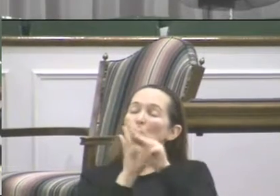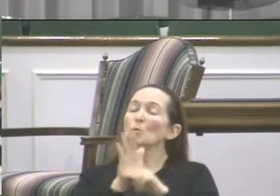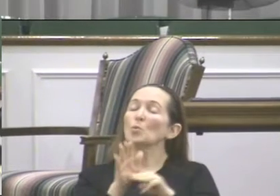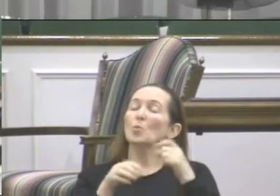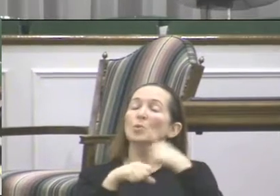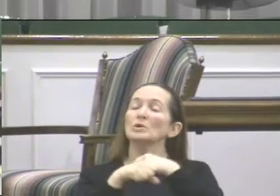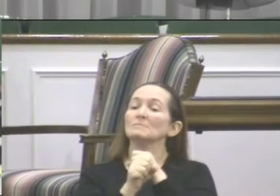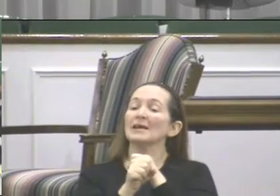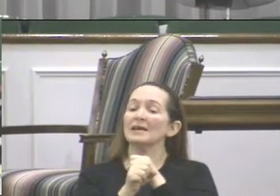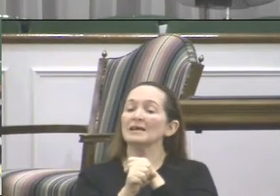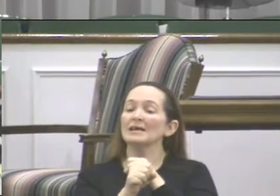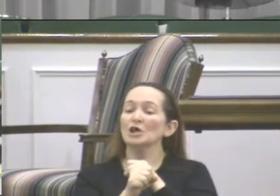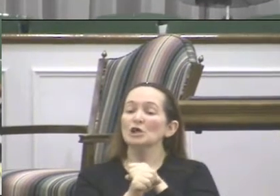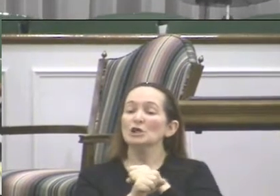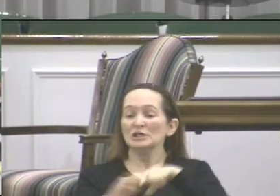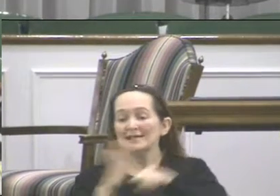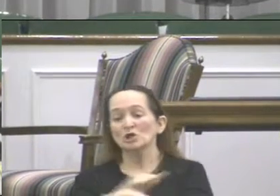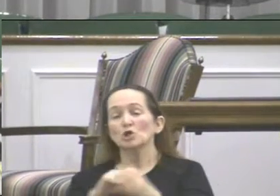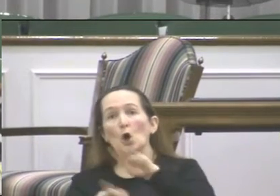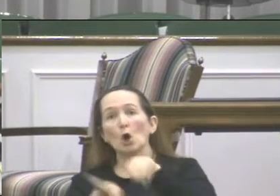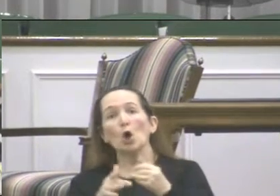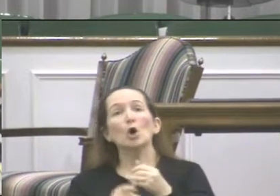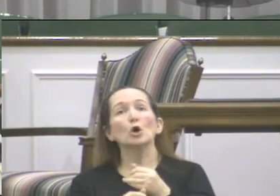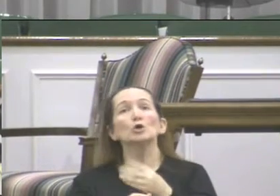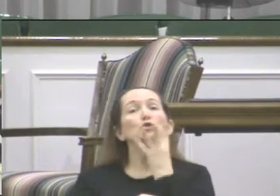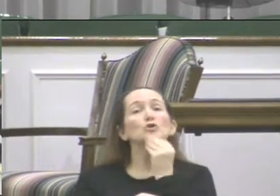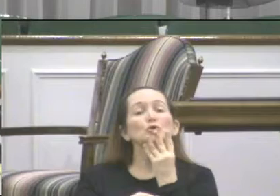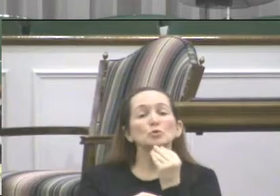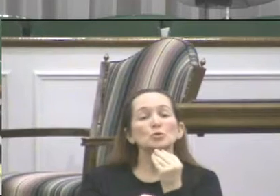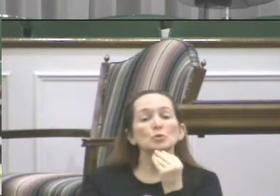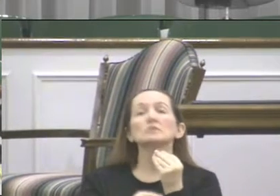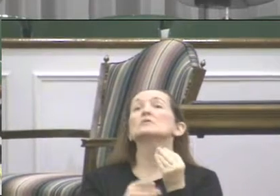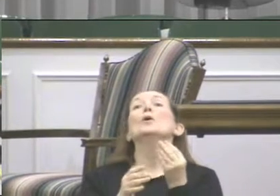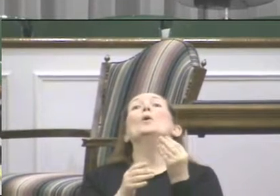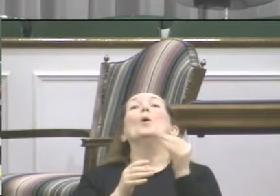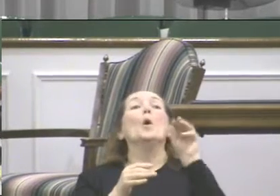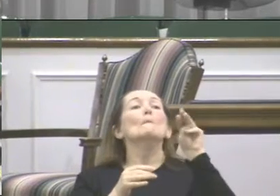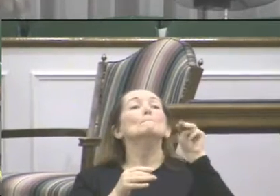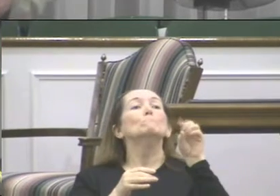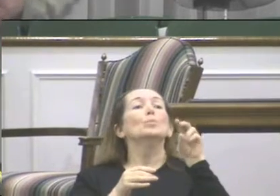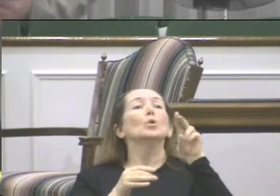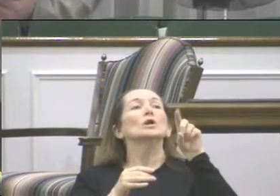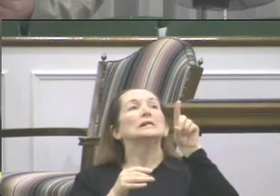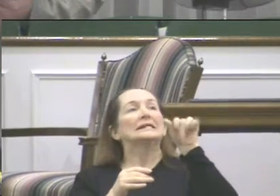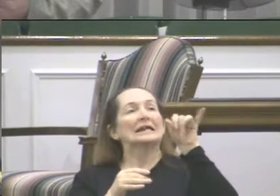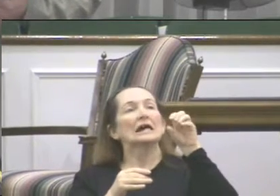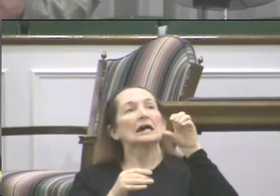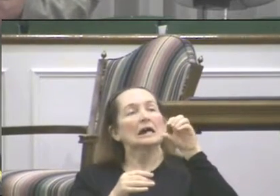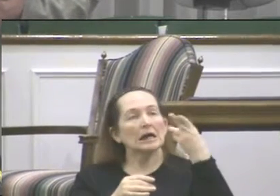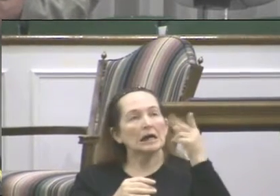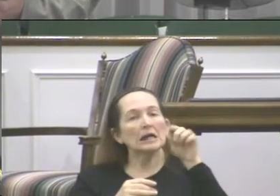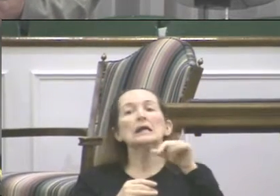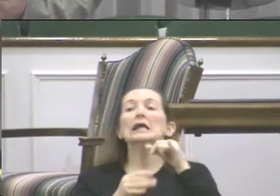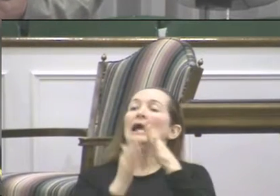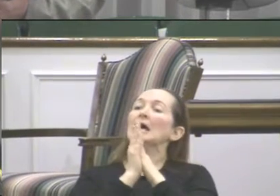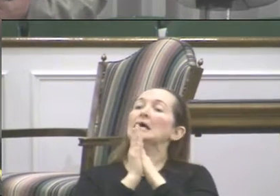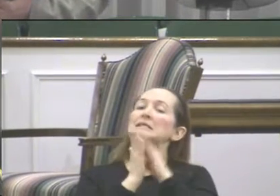go before the king to seek his favor. But Mordecai also stated this: